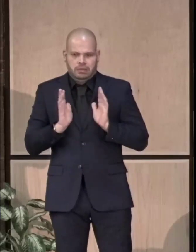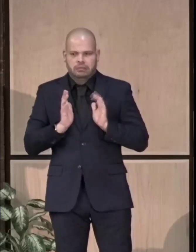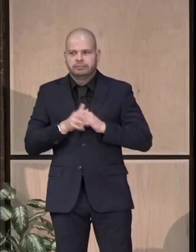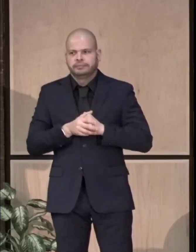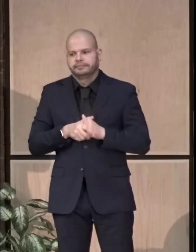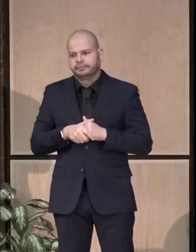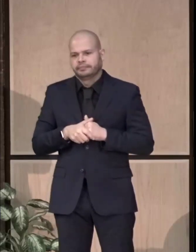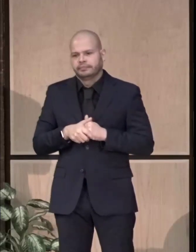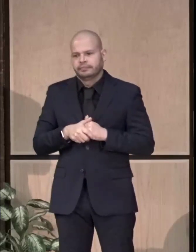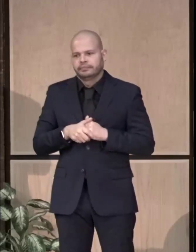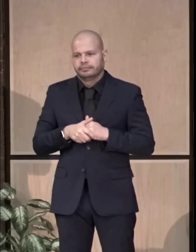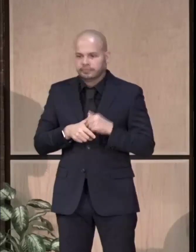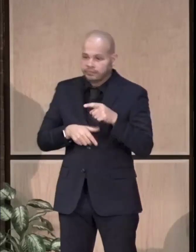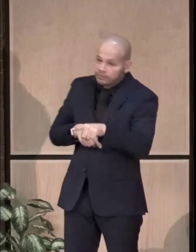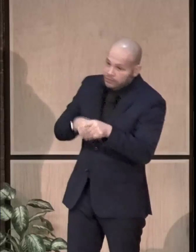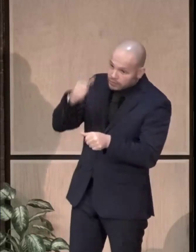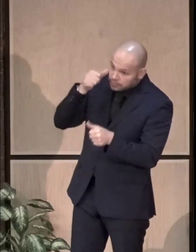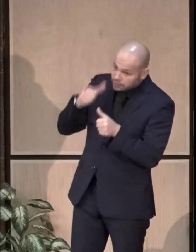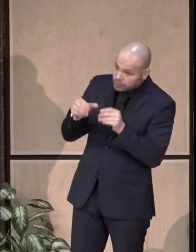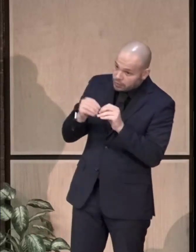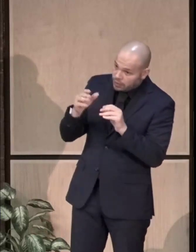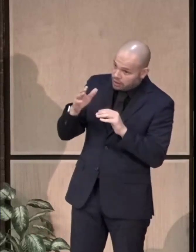You recall anything else?